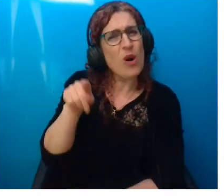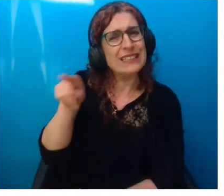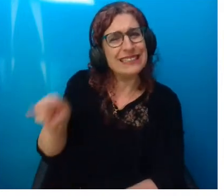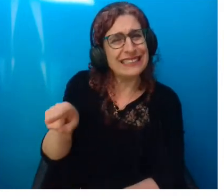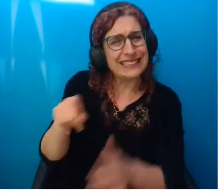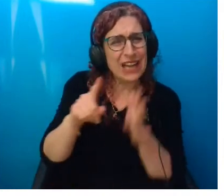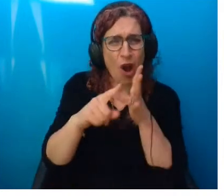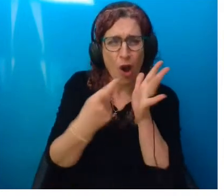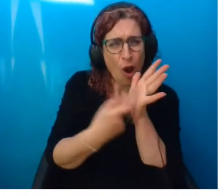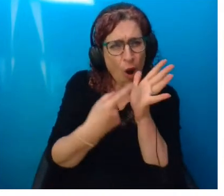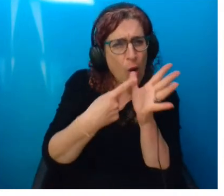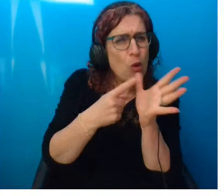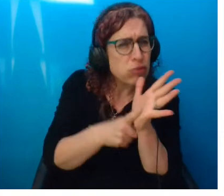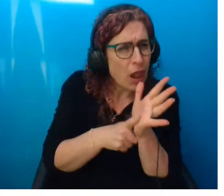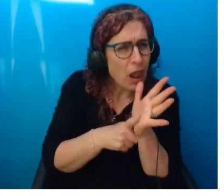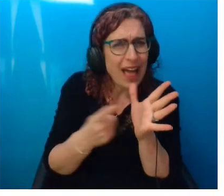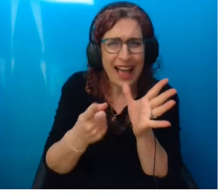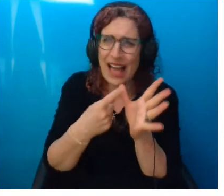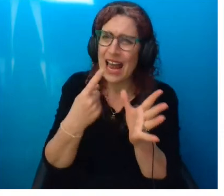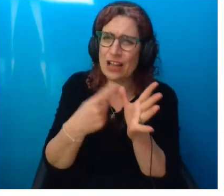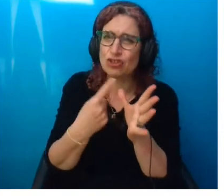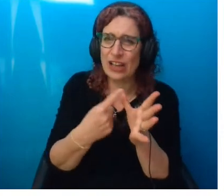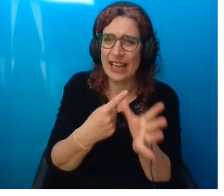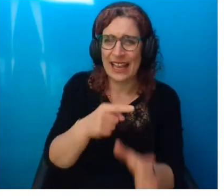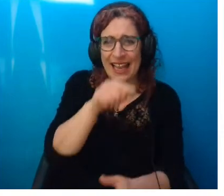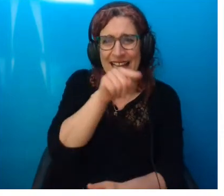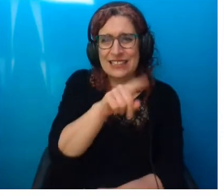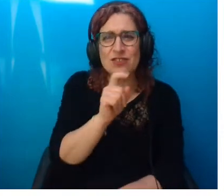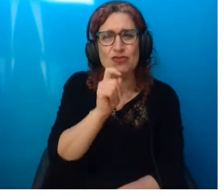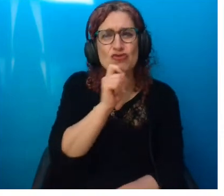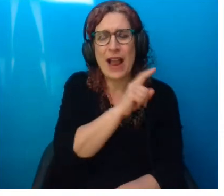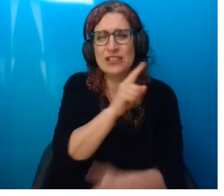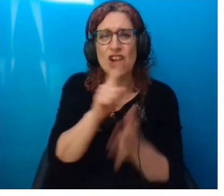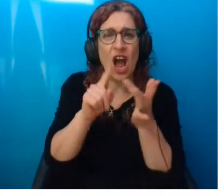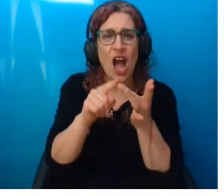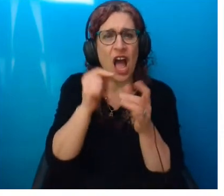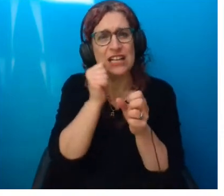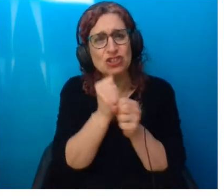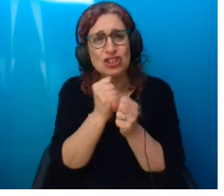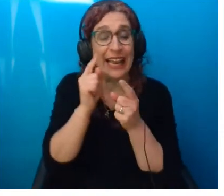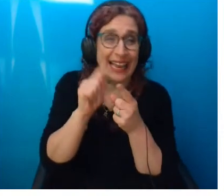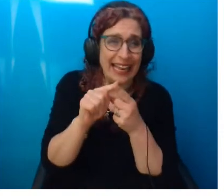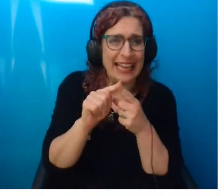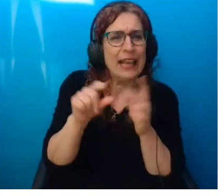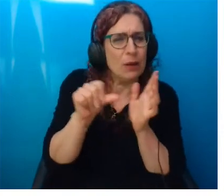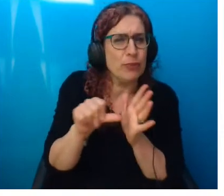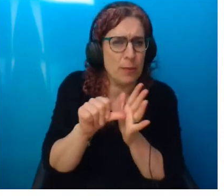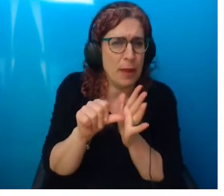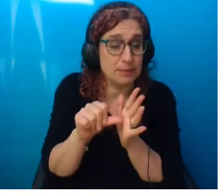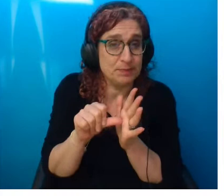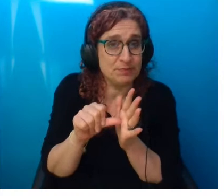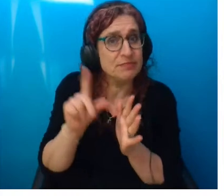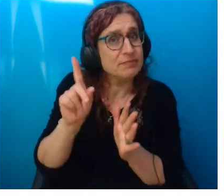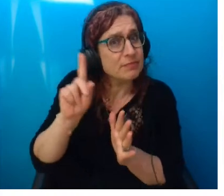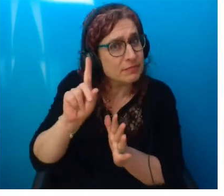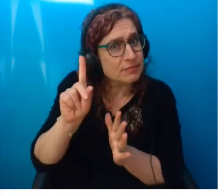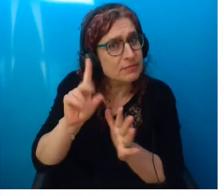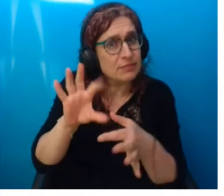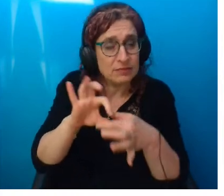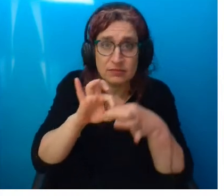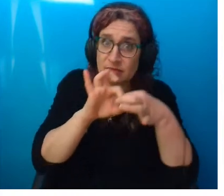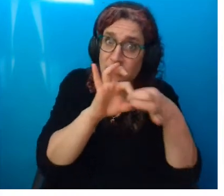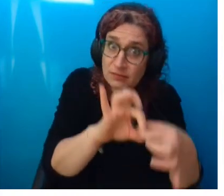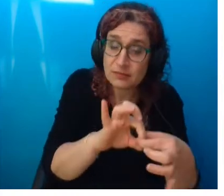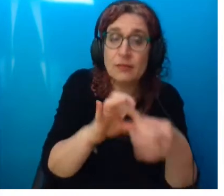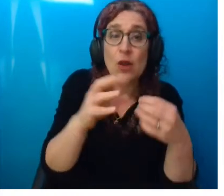sort of little IgE-mediated problem to many fruits and vegetables. When